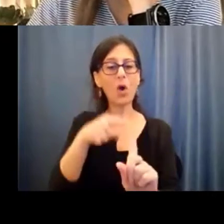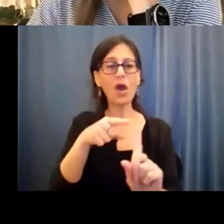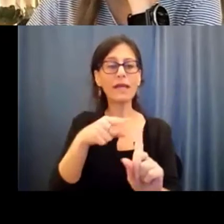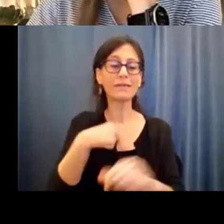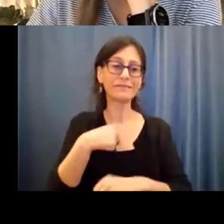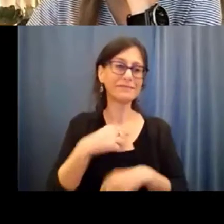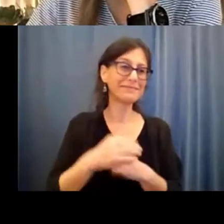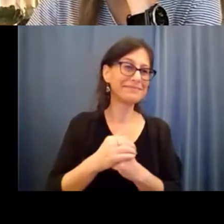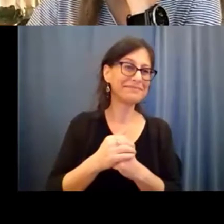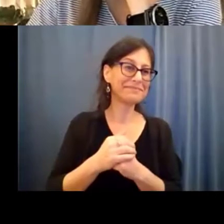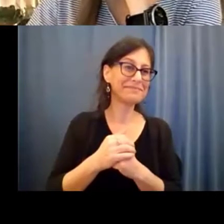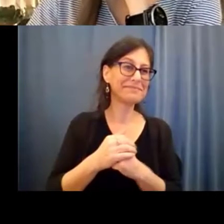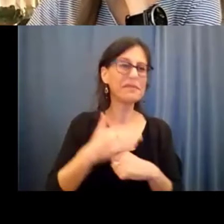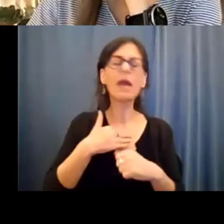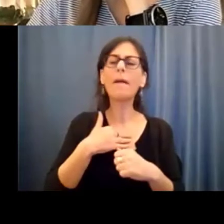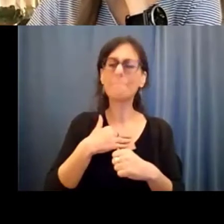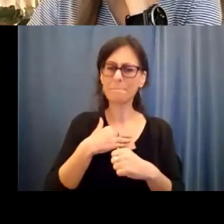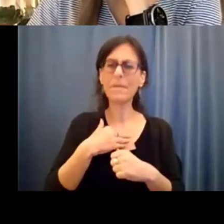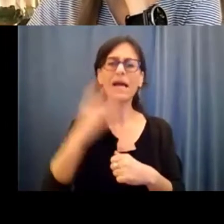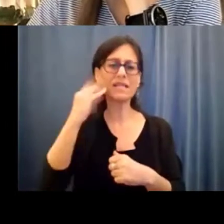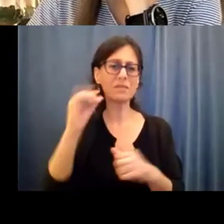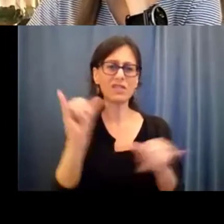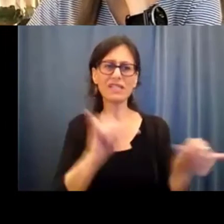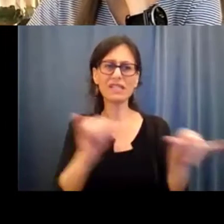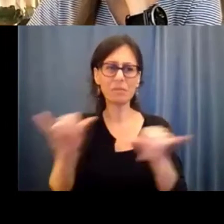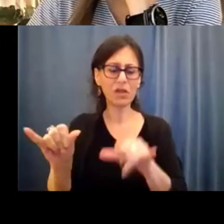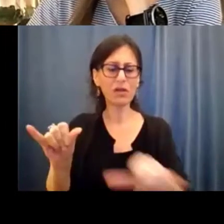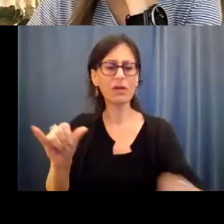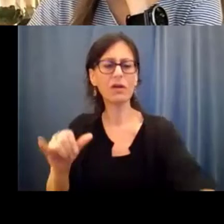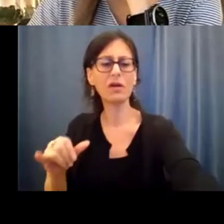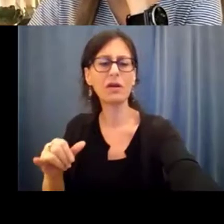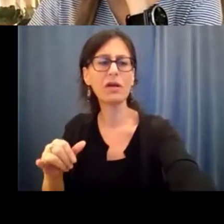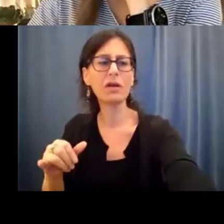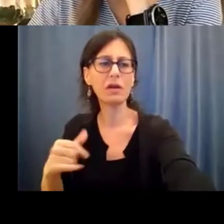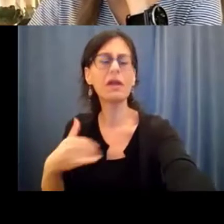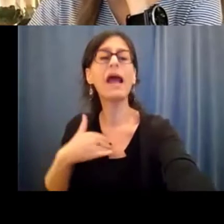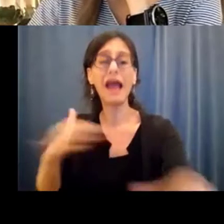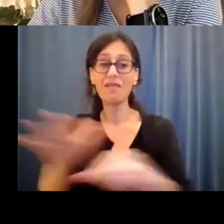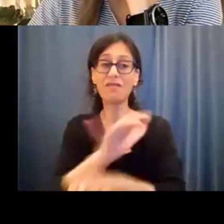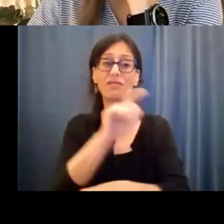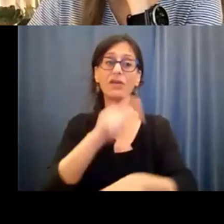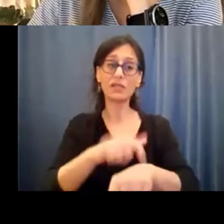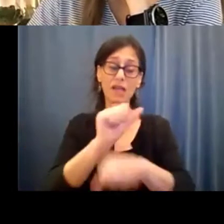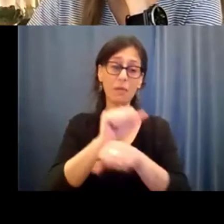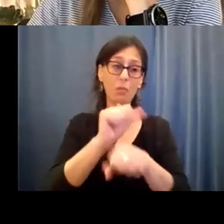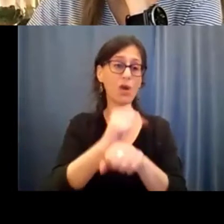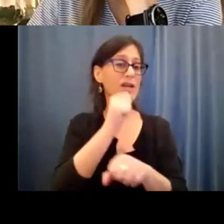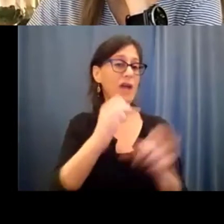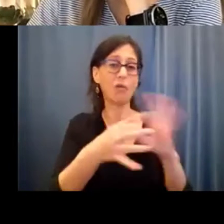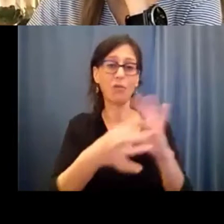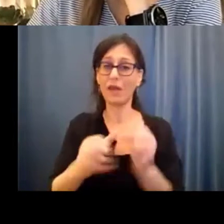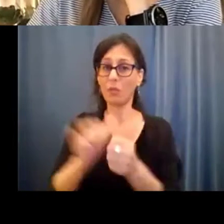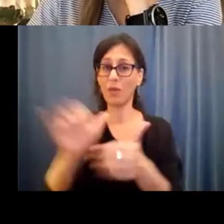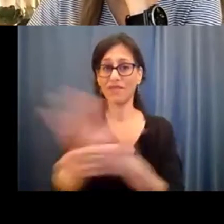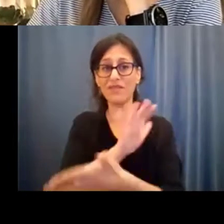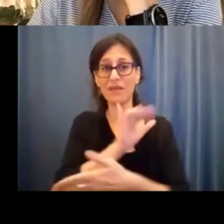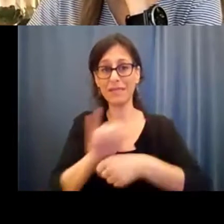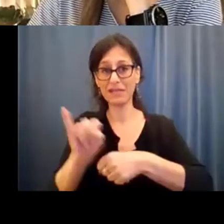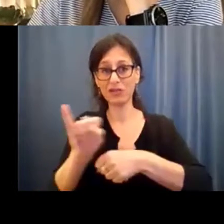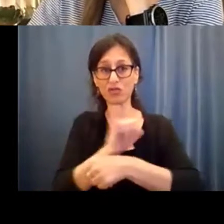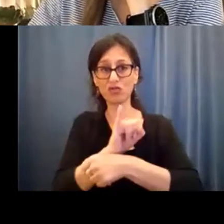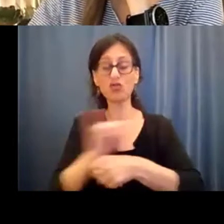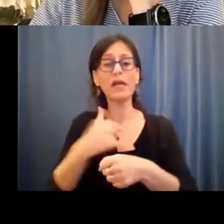basically, my experience is very similar in terms of I'm also someone who has a full-time job that's not in the film industry.